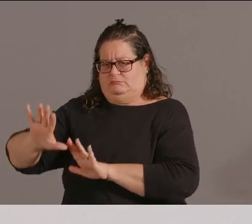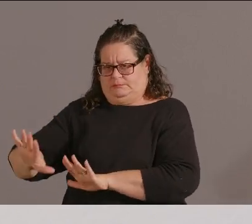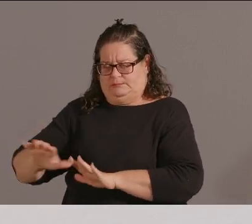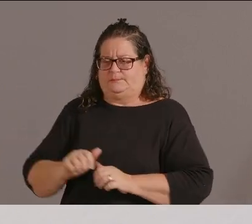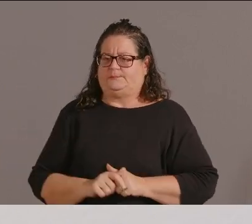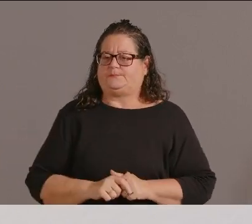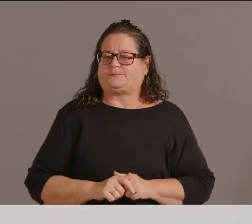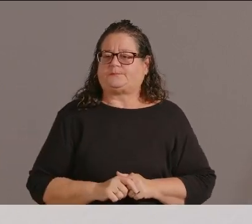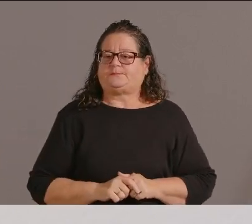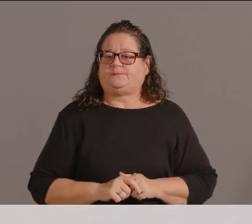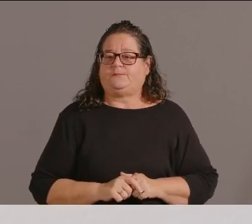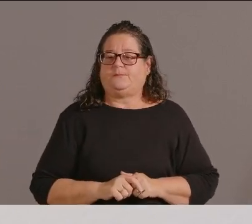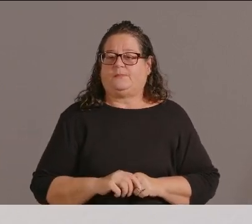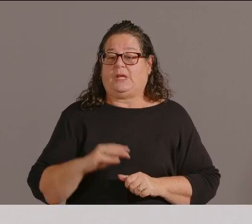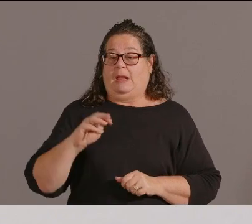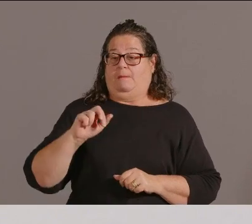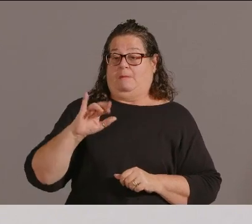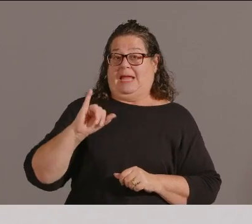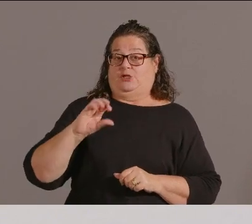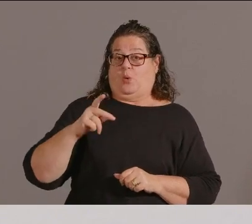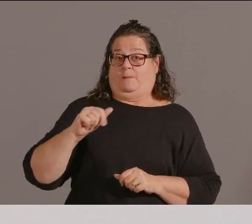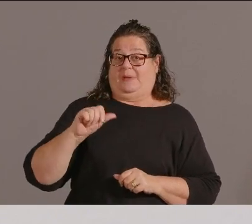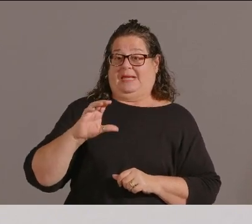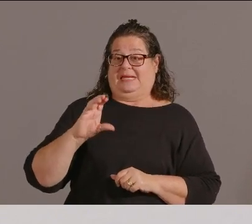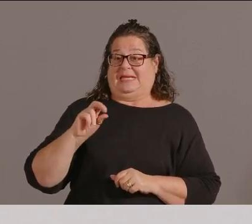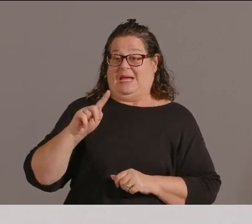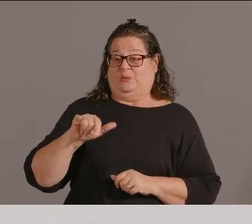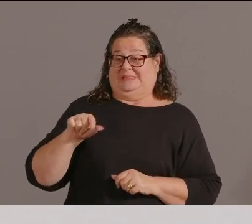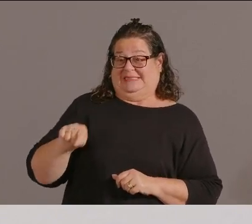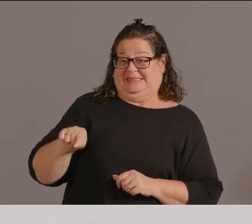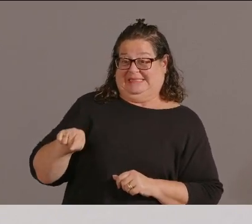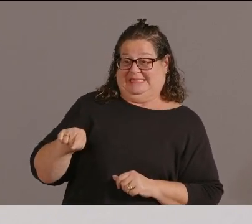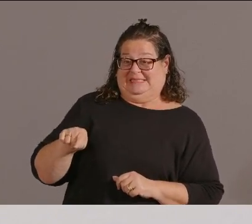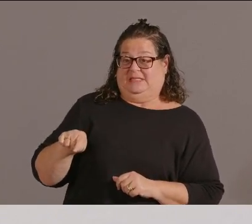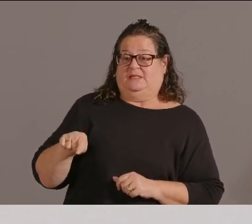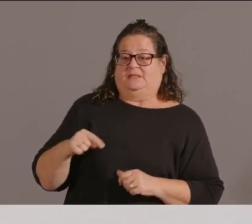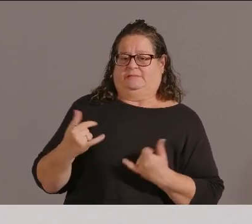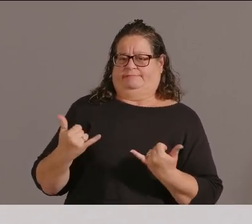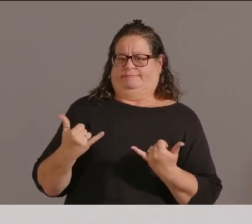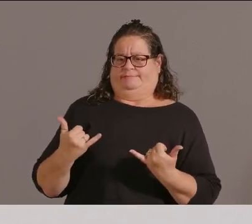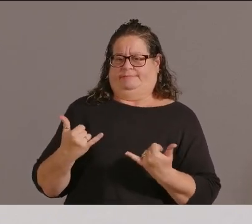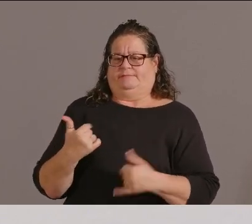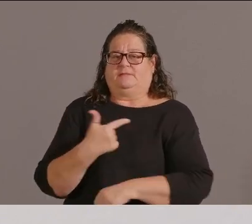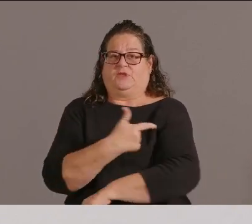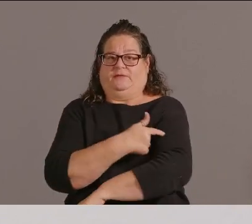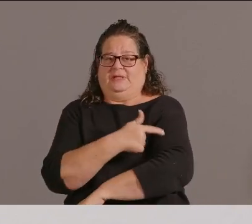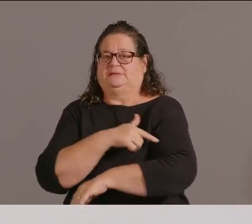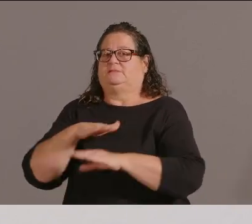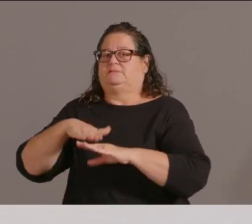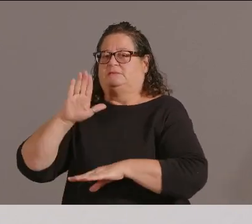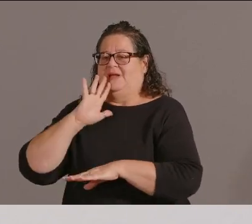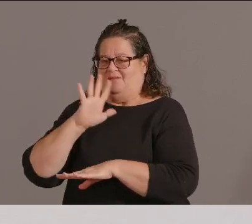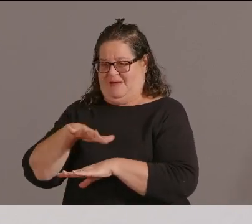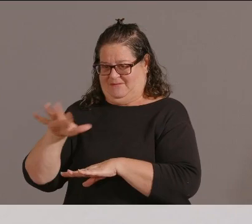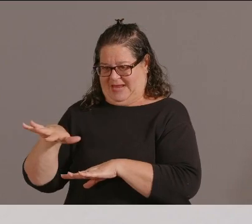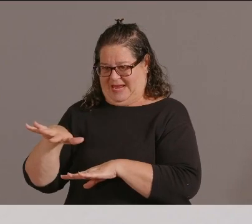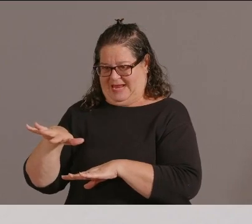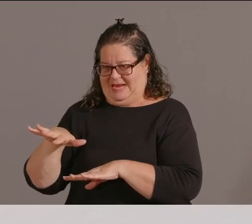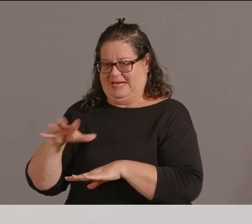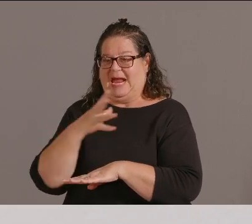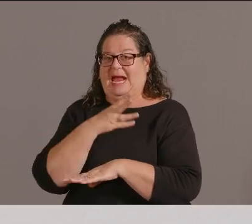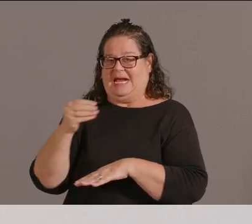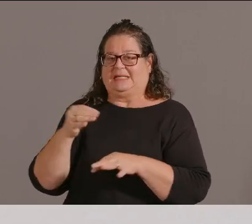we are vaccinating the 55 and above, as well as those frontline essential workers. At the